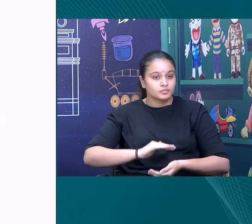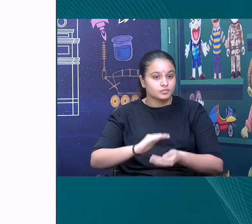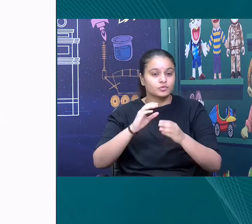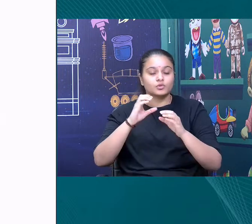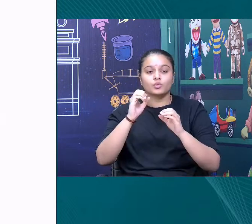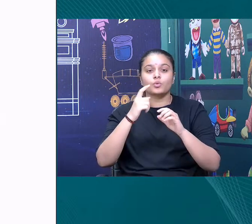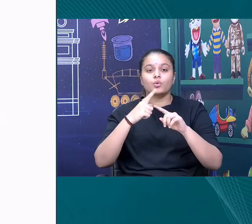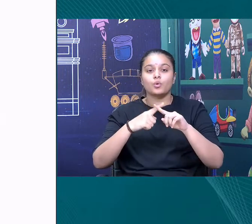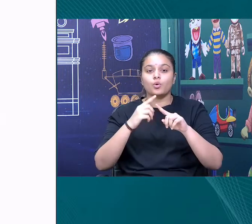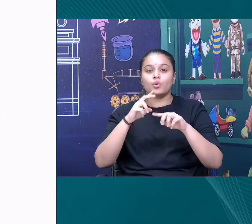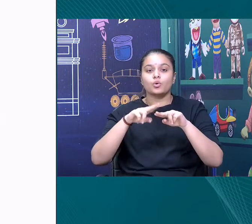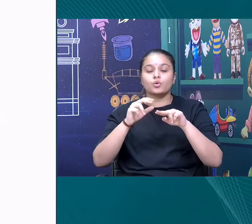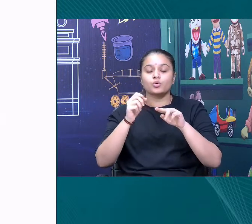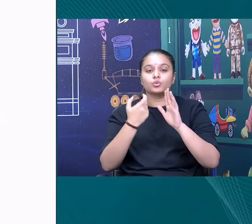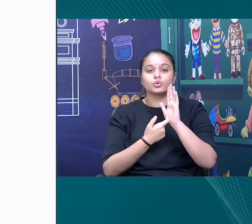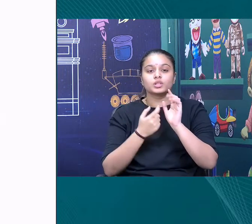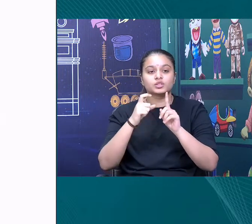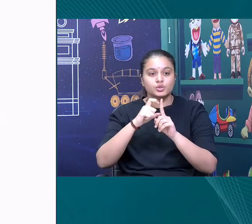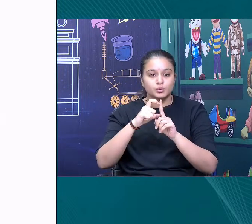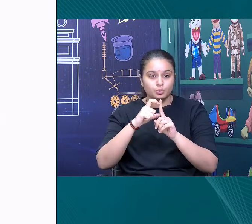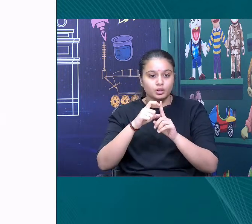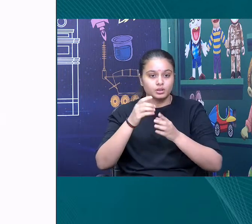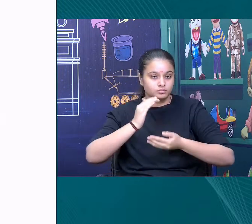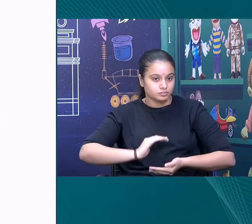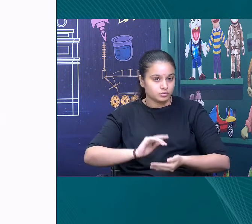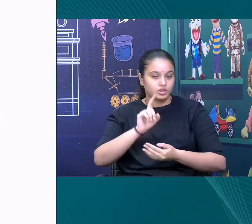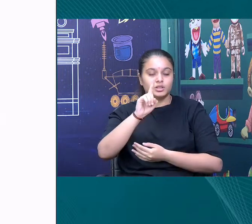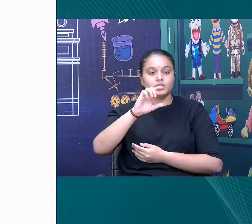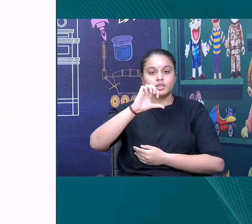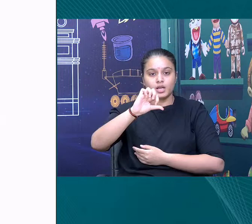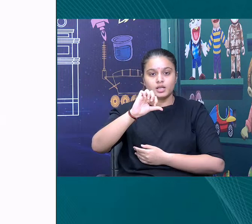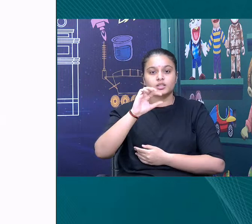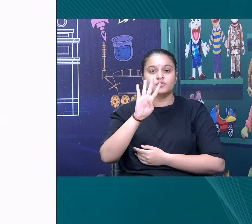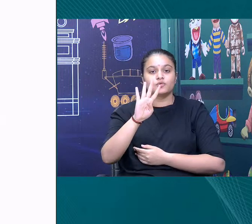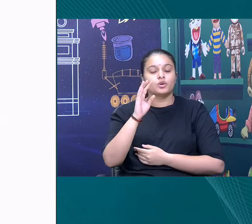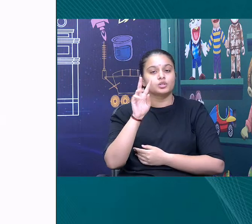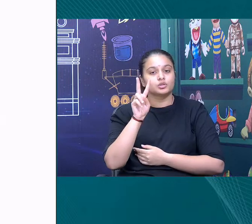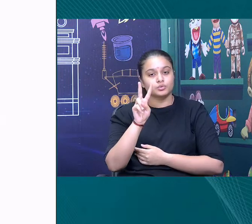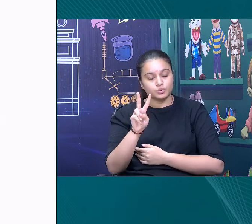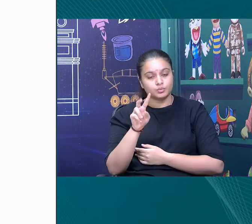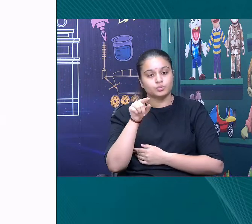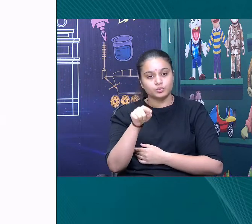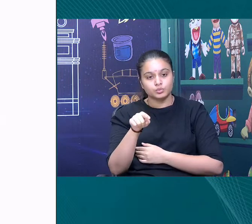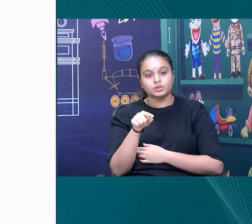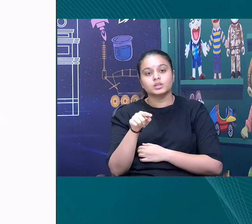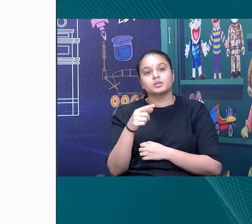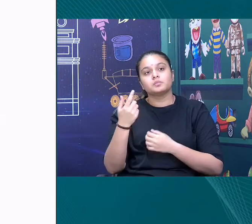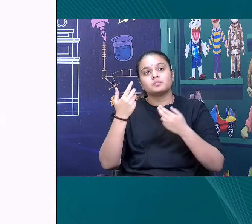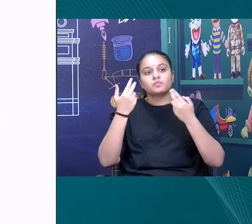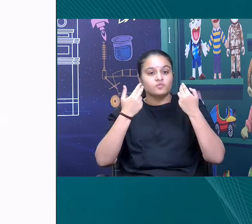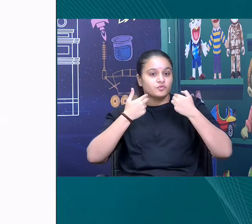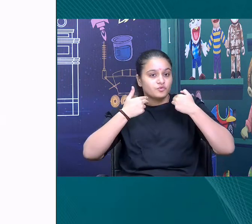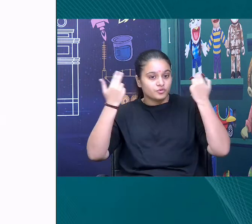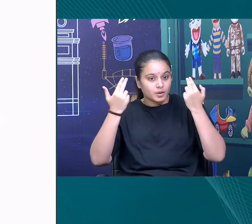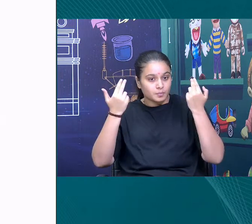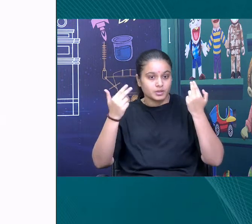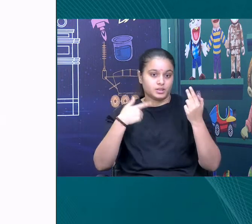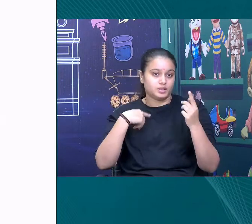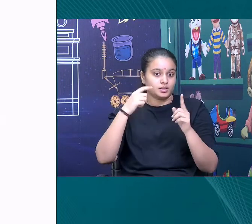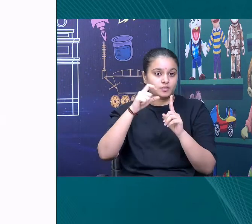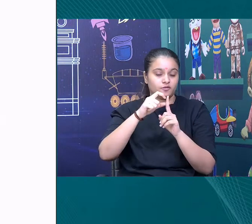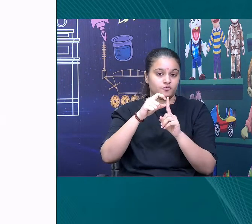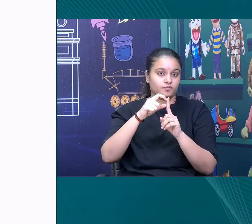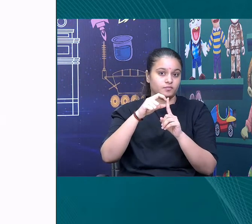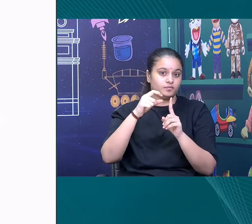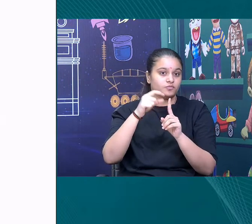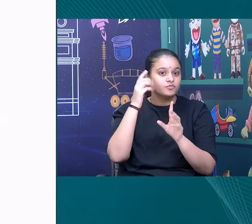Oxford, UK in 1942. He has been one of the most famous physicist, scientist